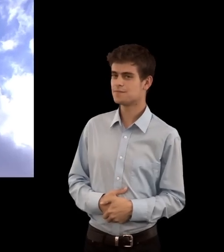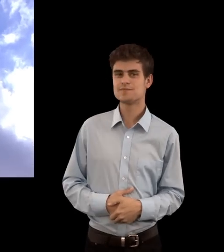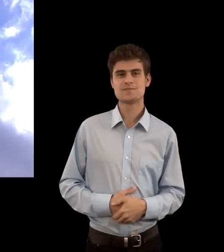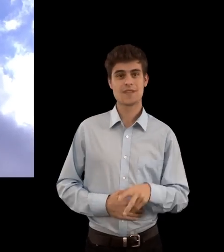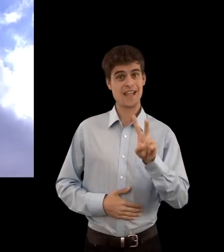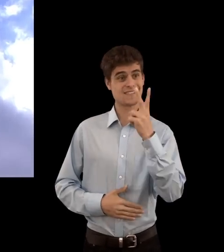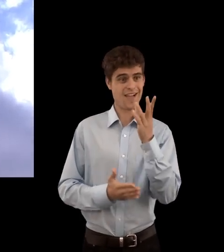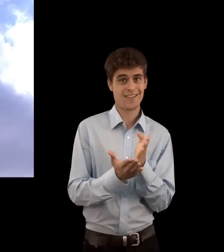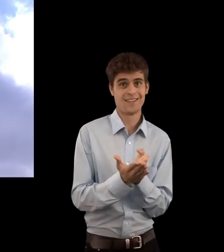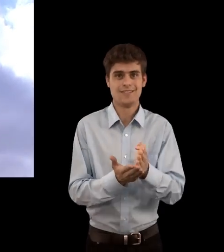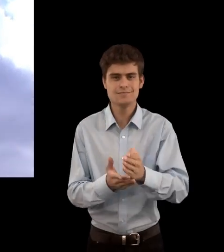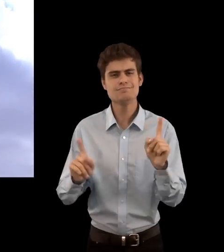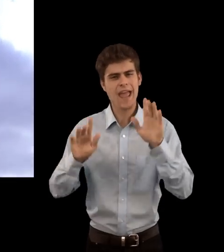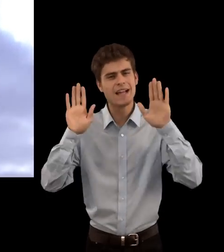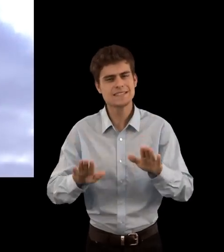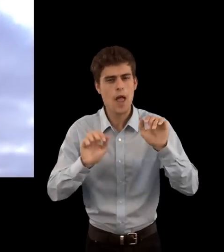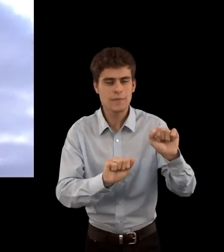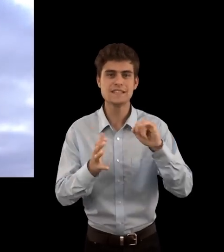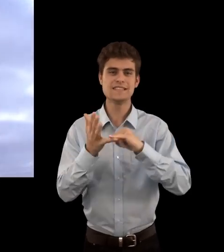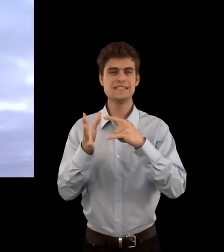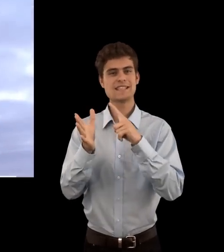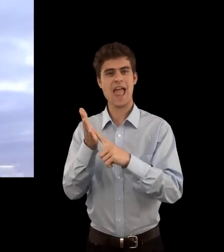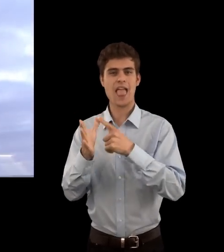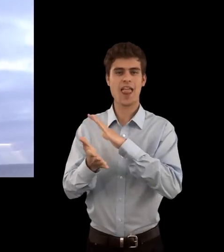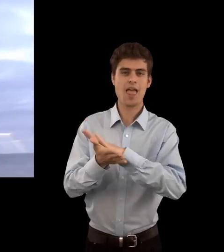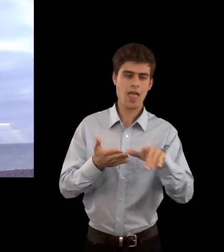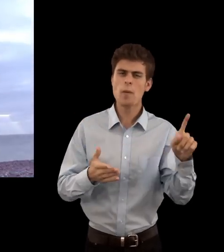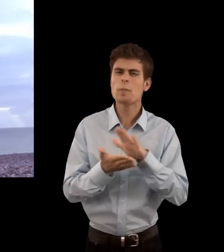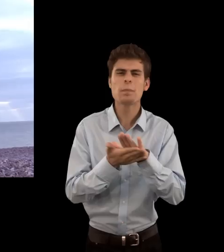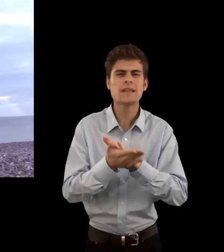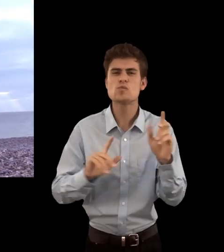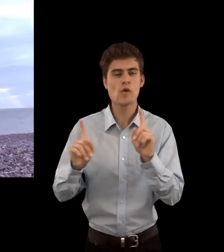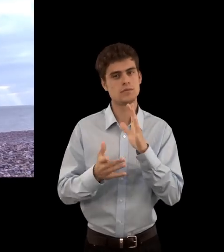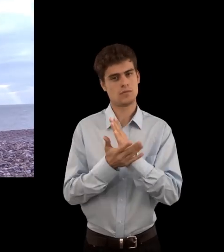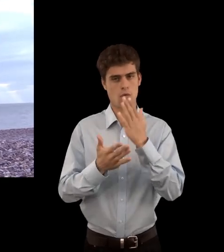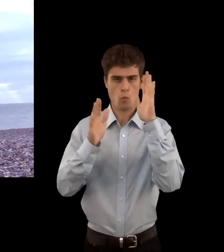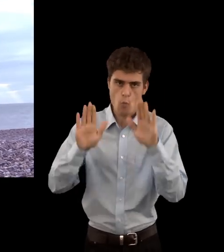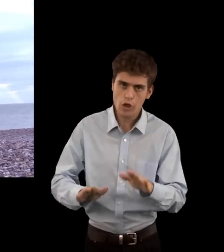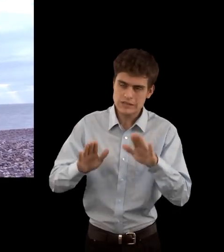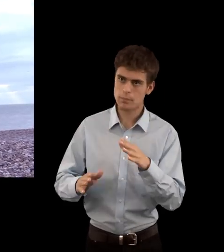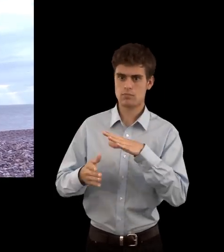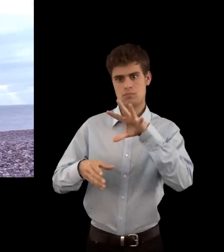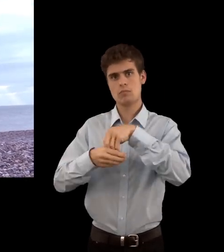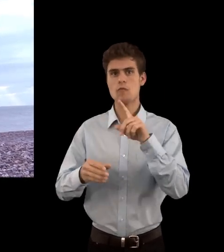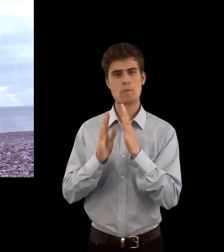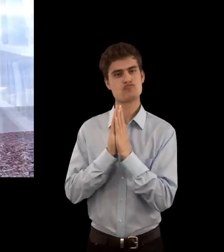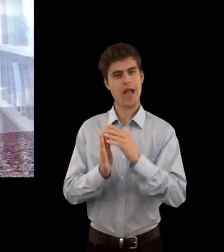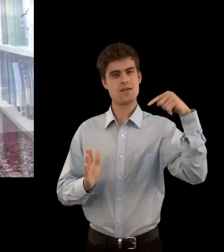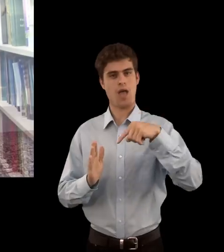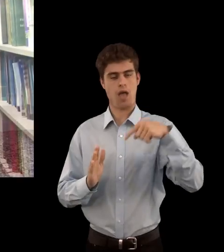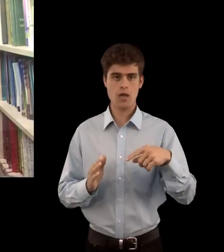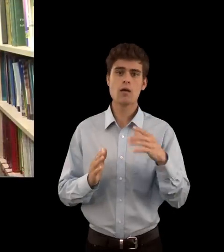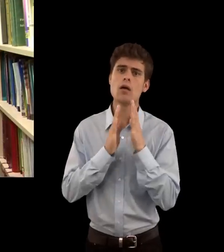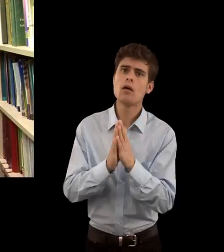The second pillar of Islam is Salah, which is worshipping in the form of prayer. This